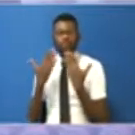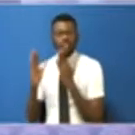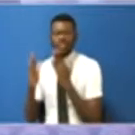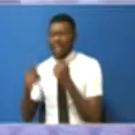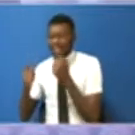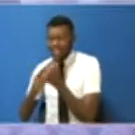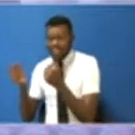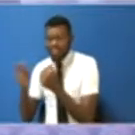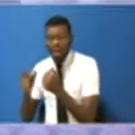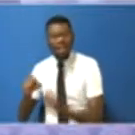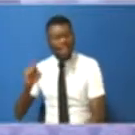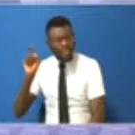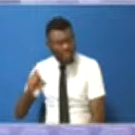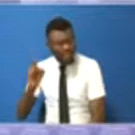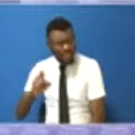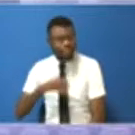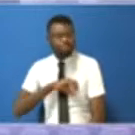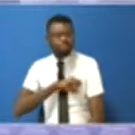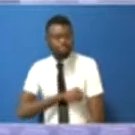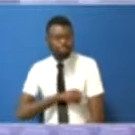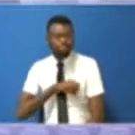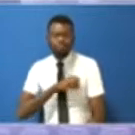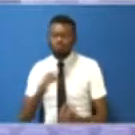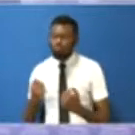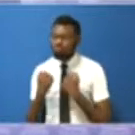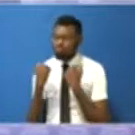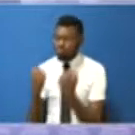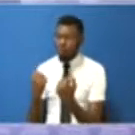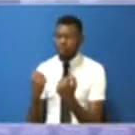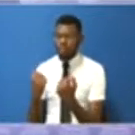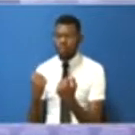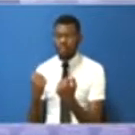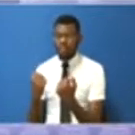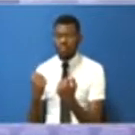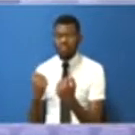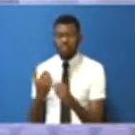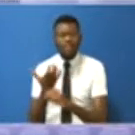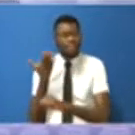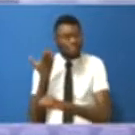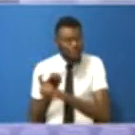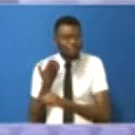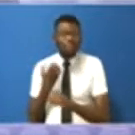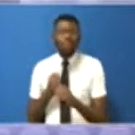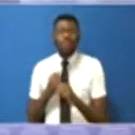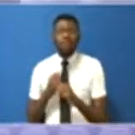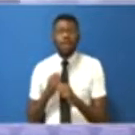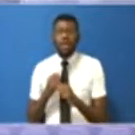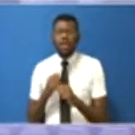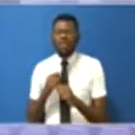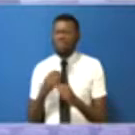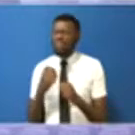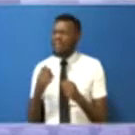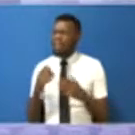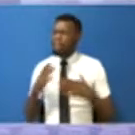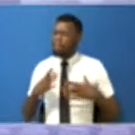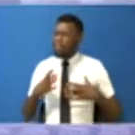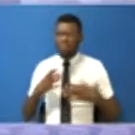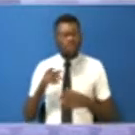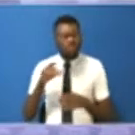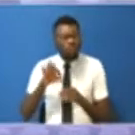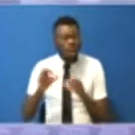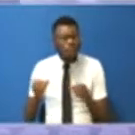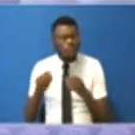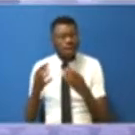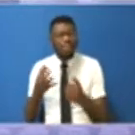city needs resilience you need to be tough you cannot say that you have betrayed 800 and i think how many votes did you guys